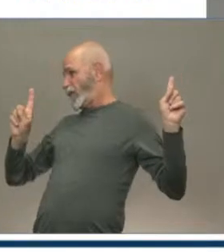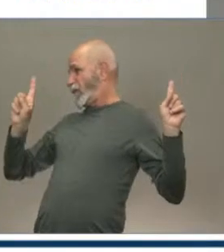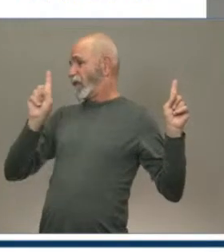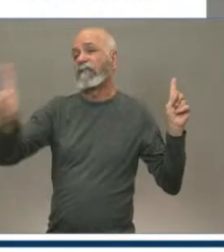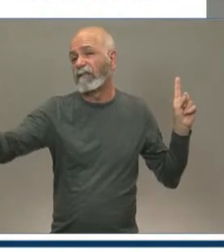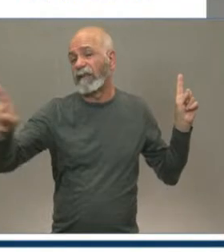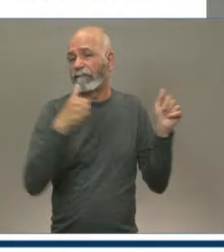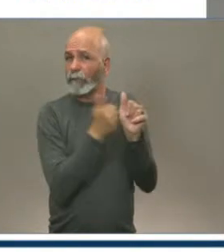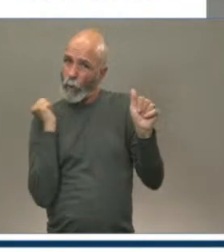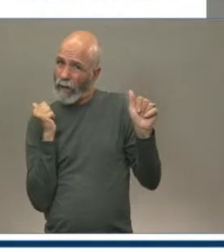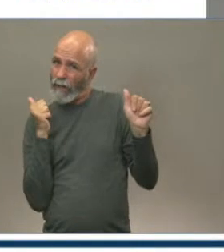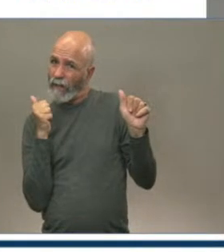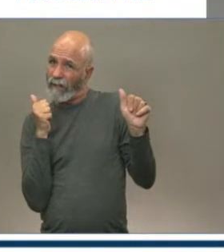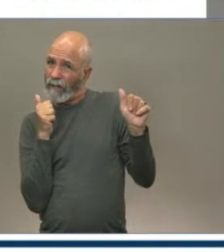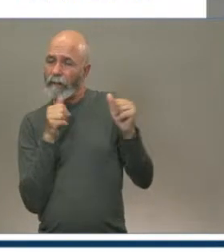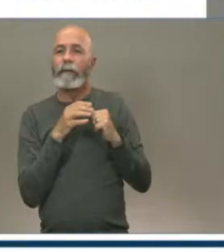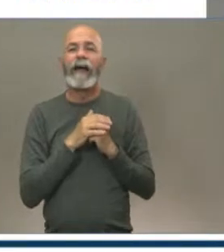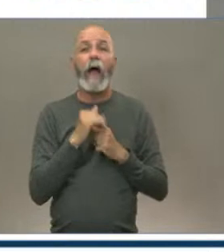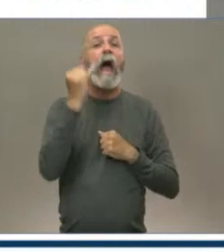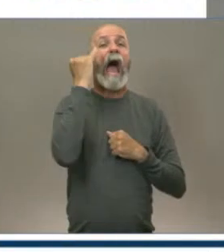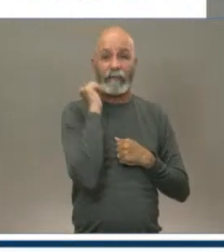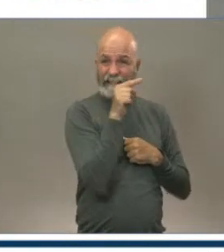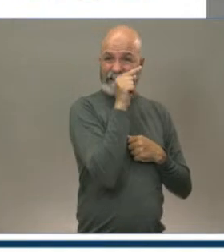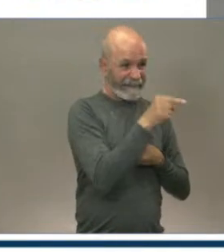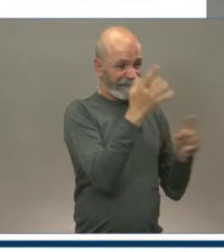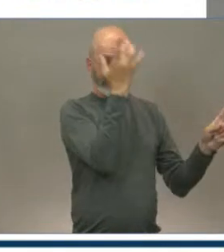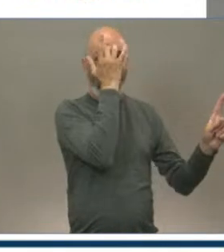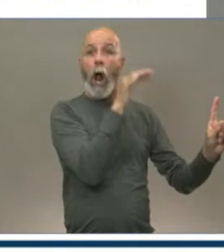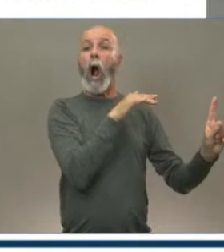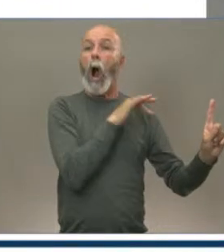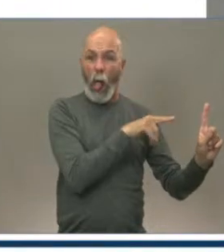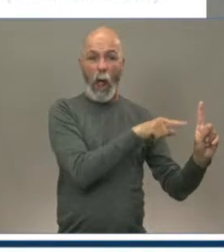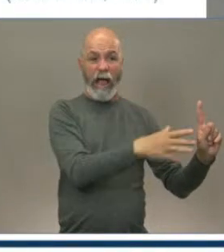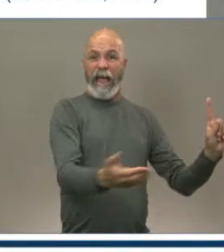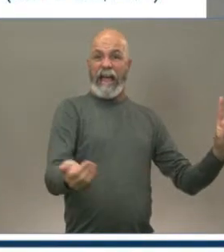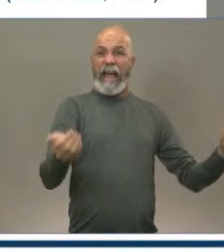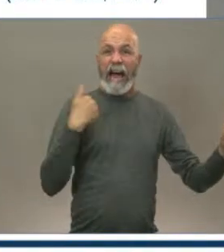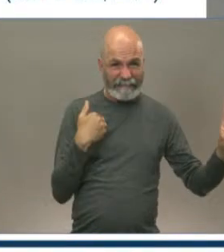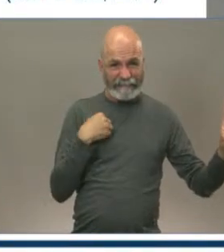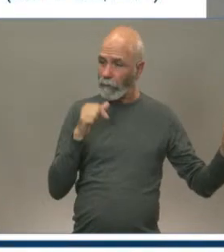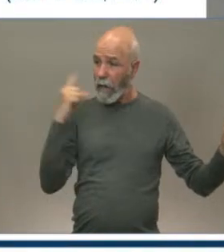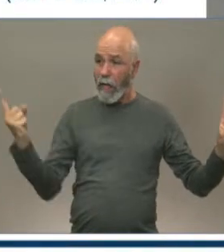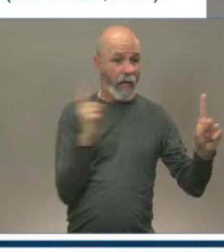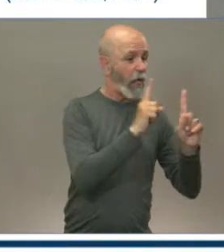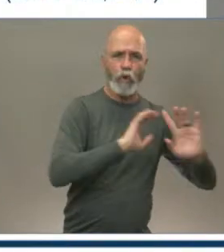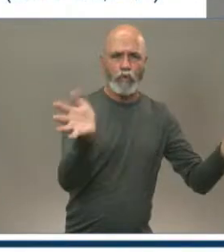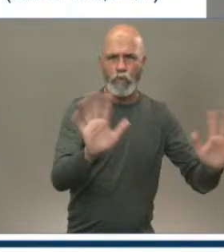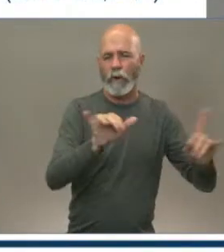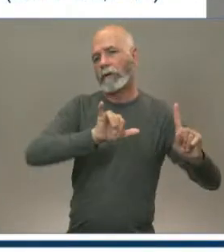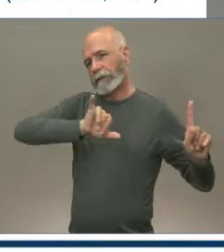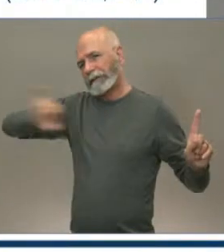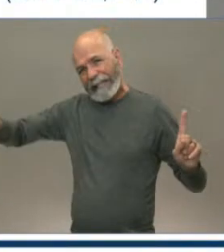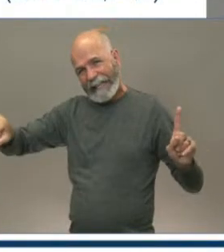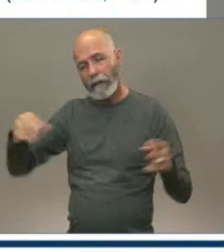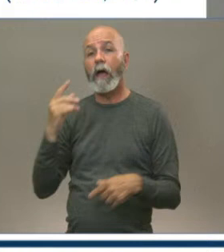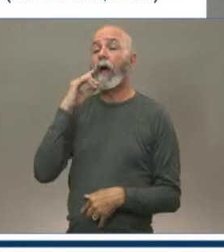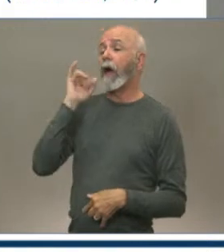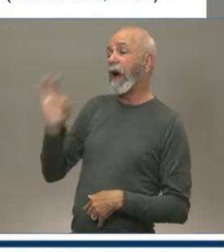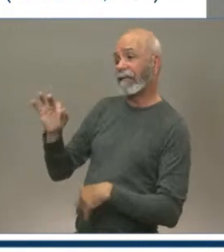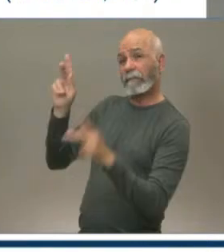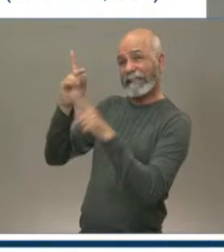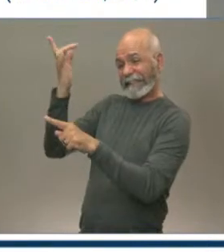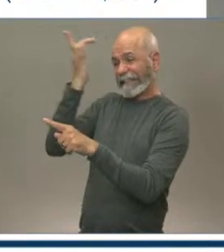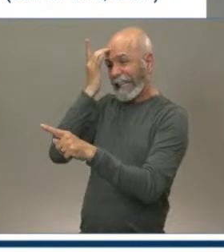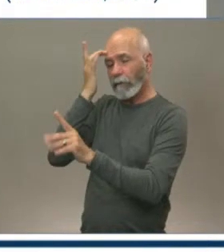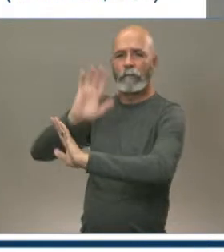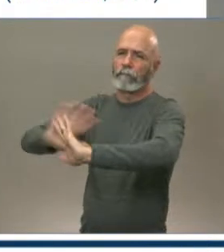a close contact of a positive case or if you have symptoms, even mild. Many of our workplace clusters